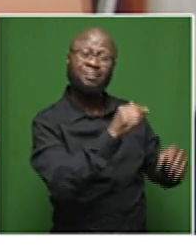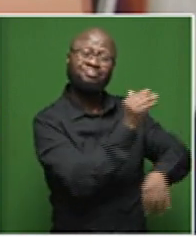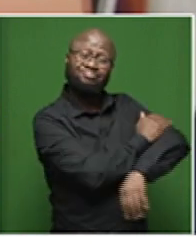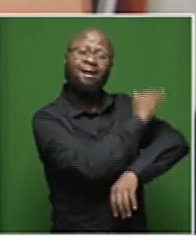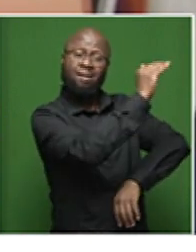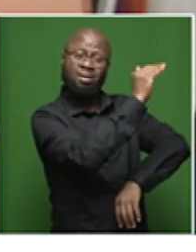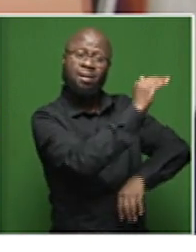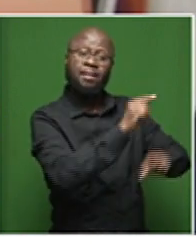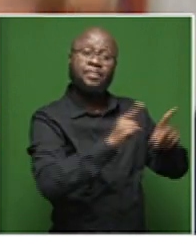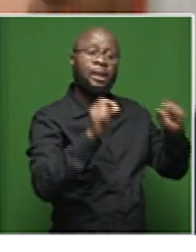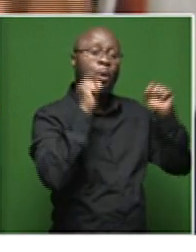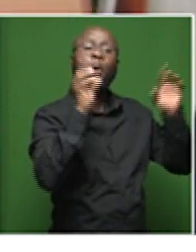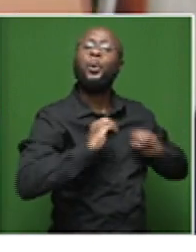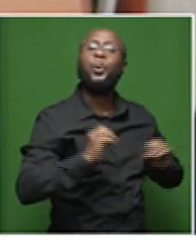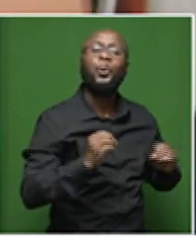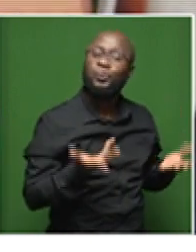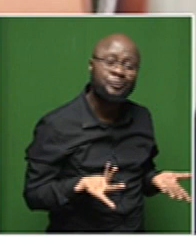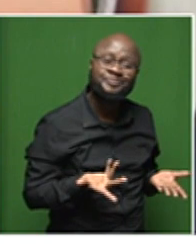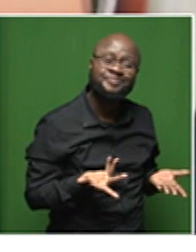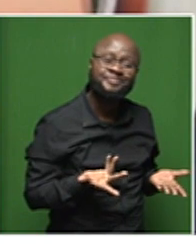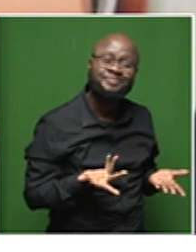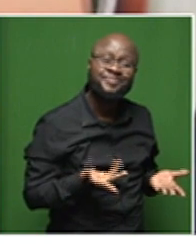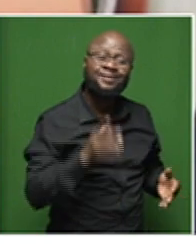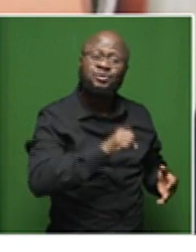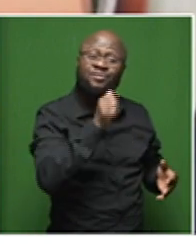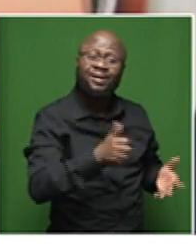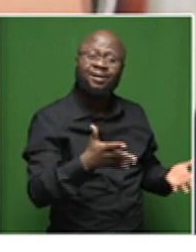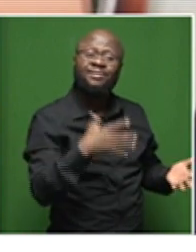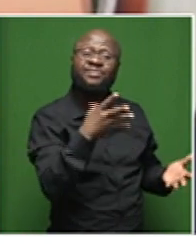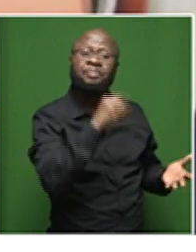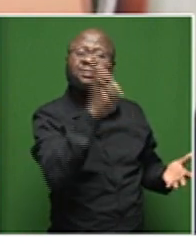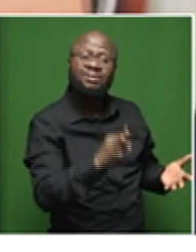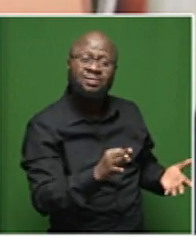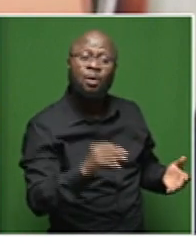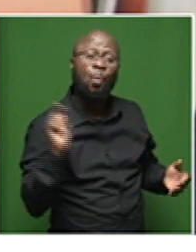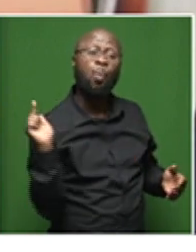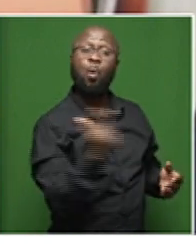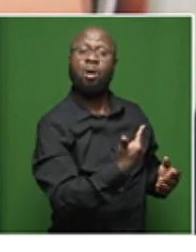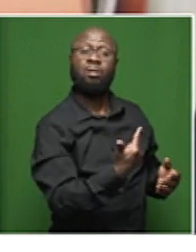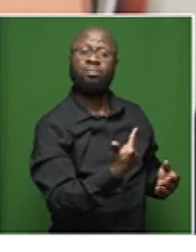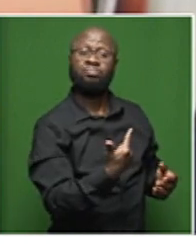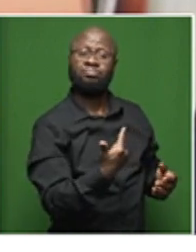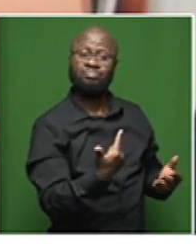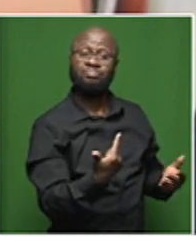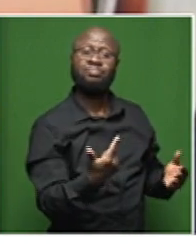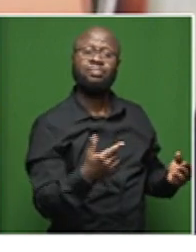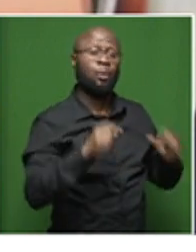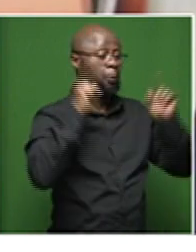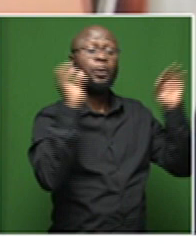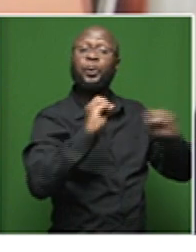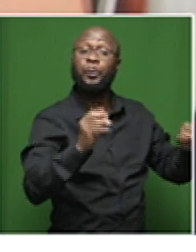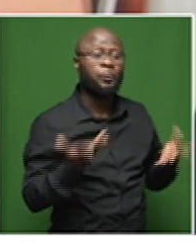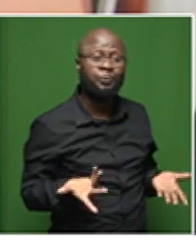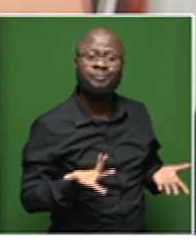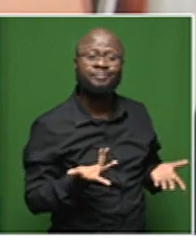Africa, all hypertensive that we have, 50%, half of the hypertensives, they don't know about it and are not on treatment. Of those